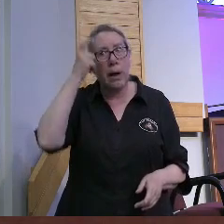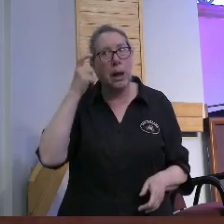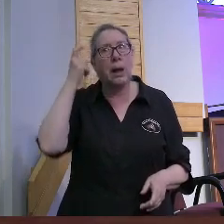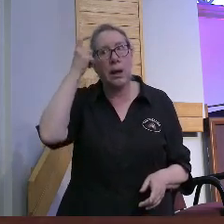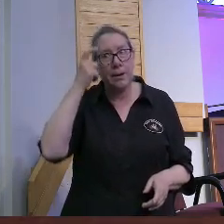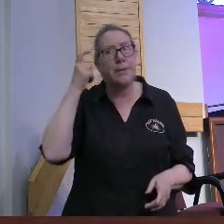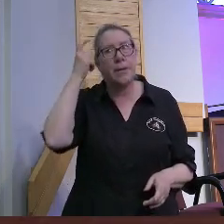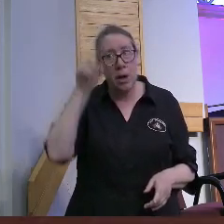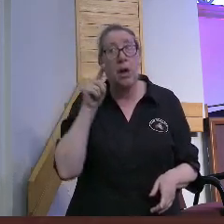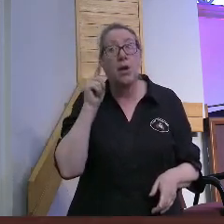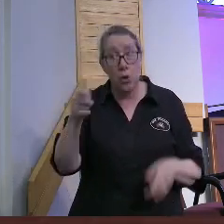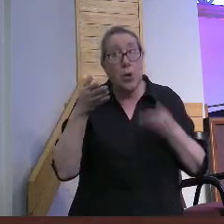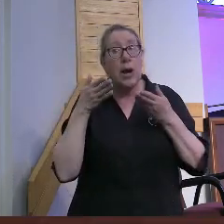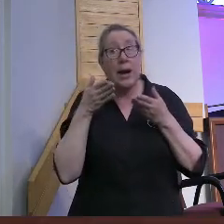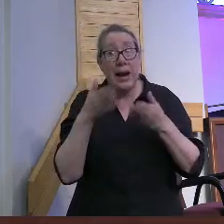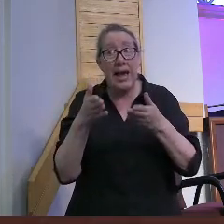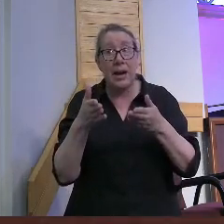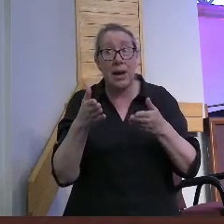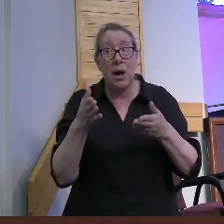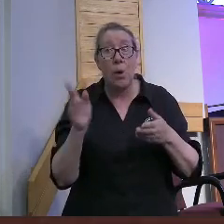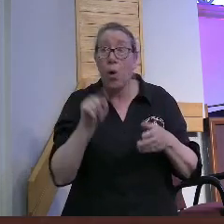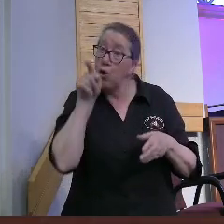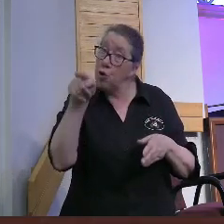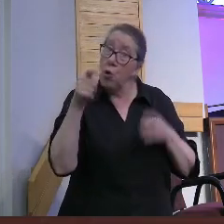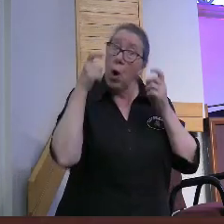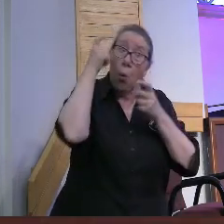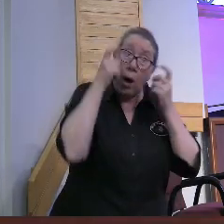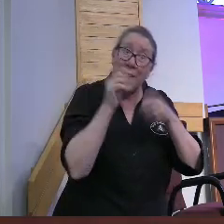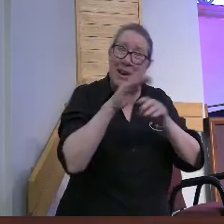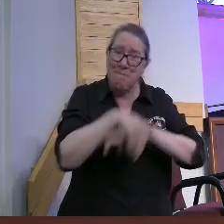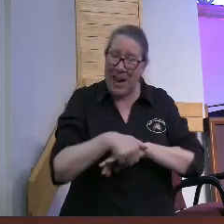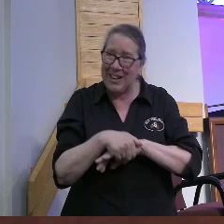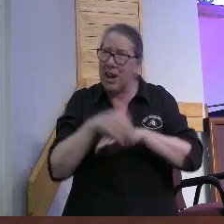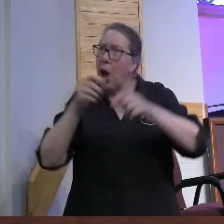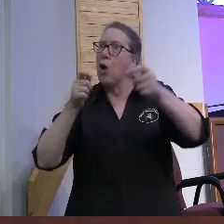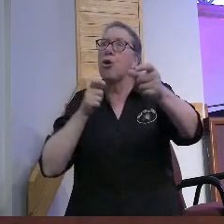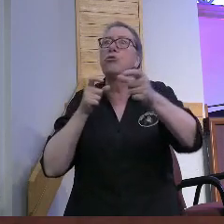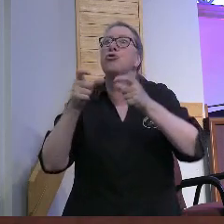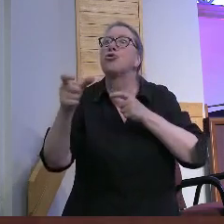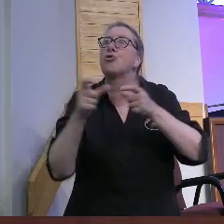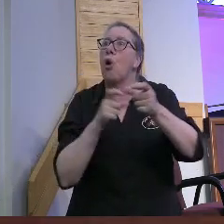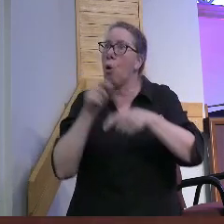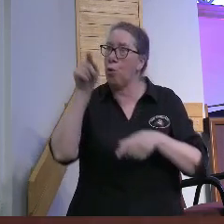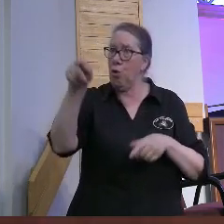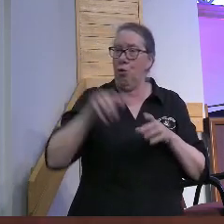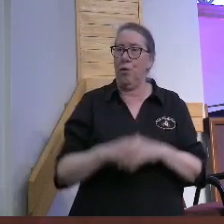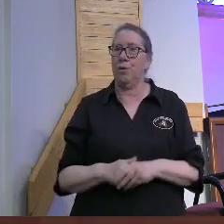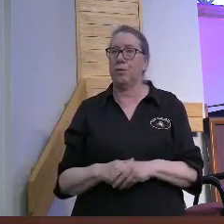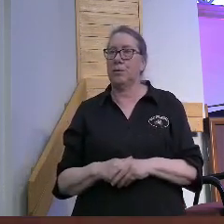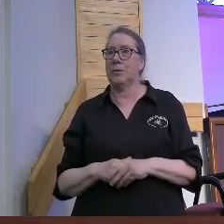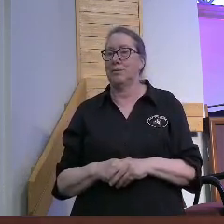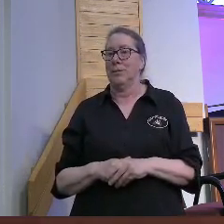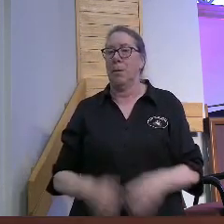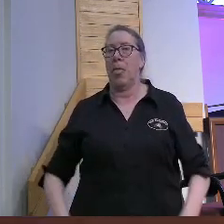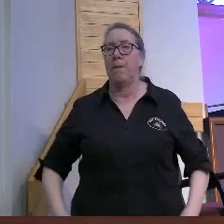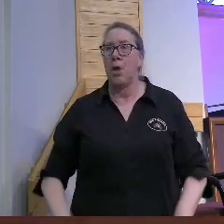When you worry, you allow what you're worried about. You allow your circumstances to unravel you.